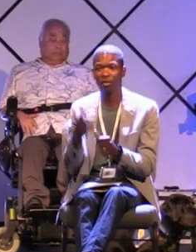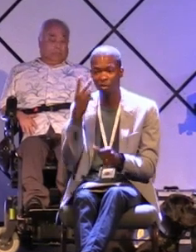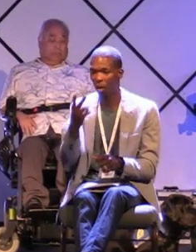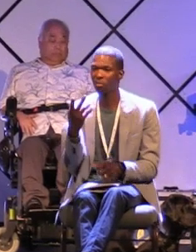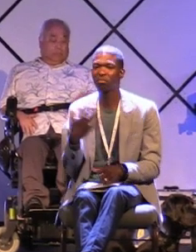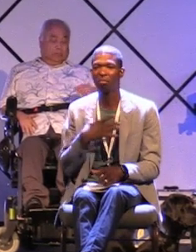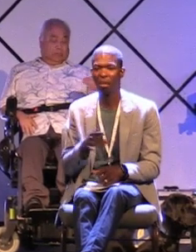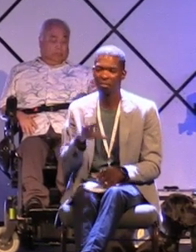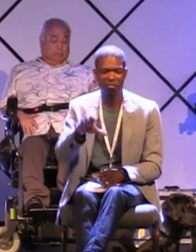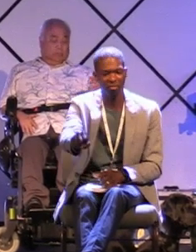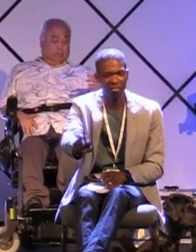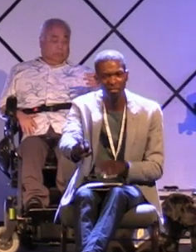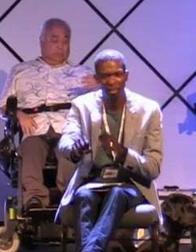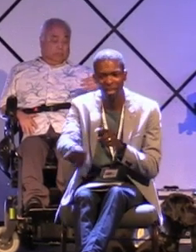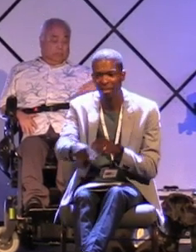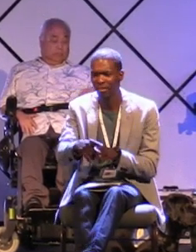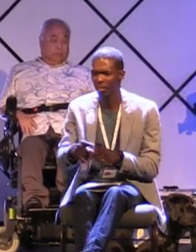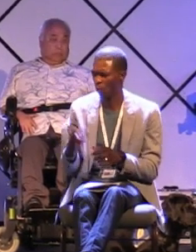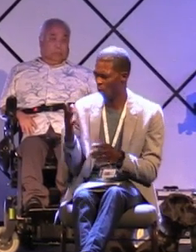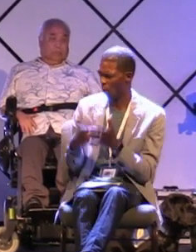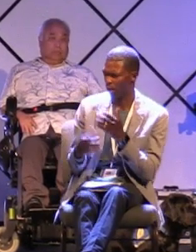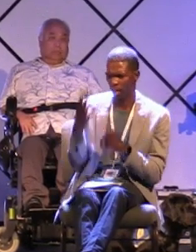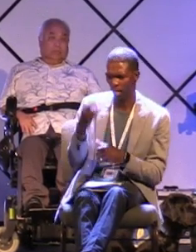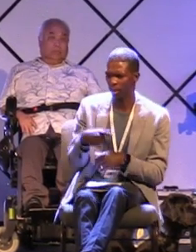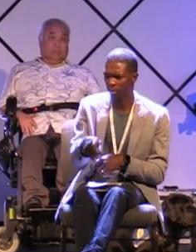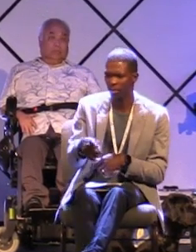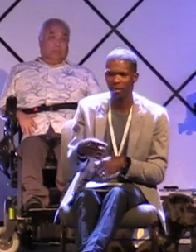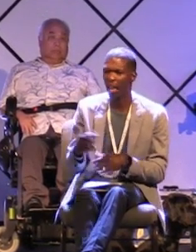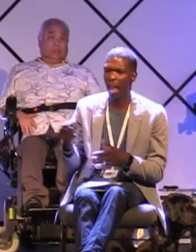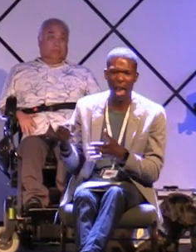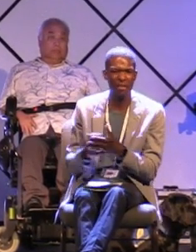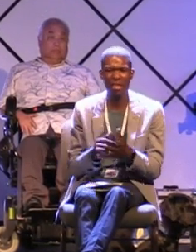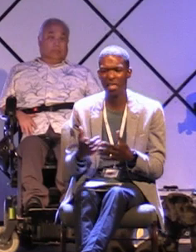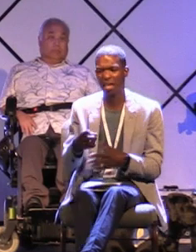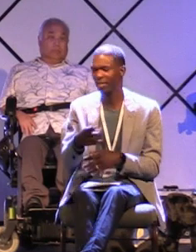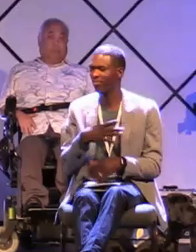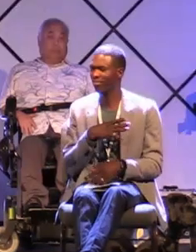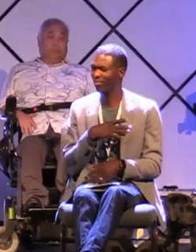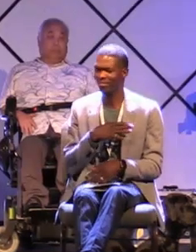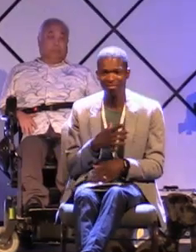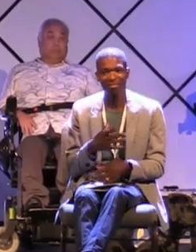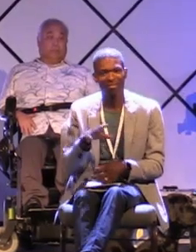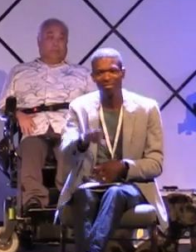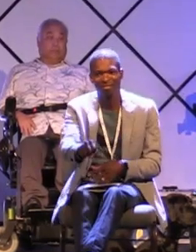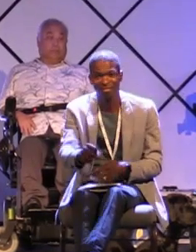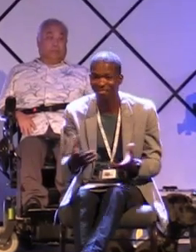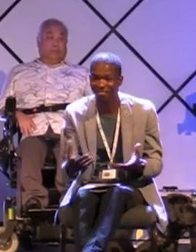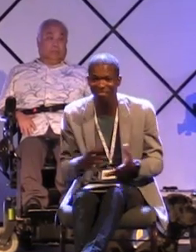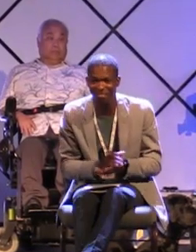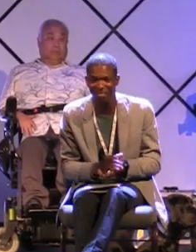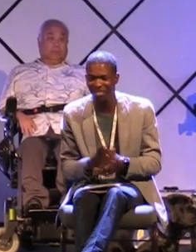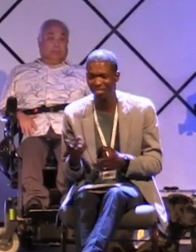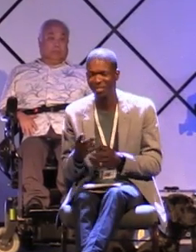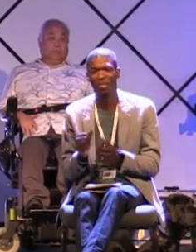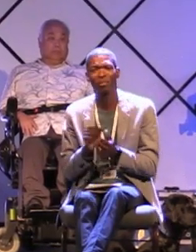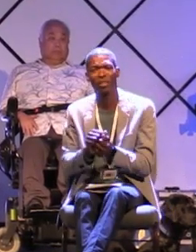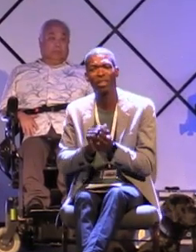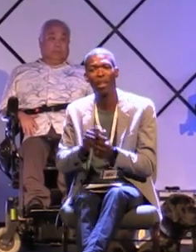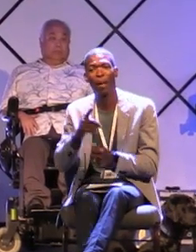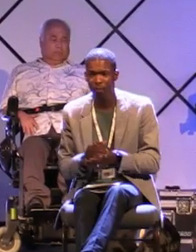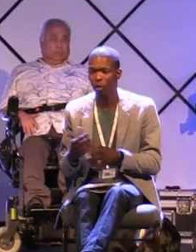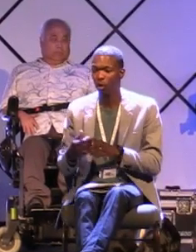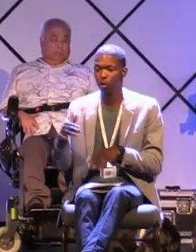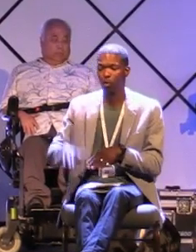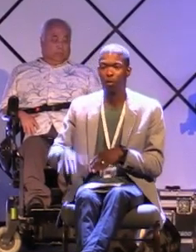about Hibiki, Lee said without hesitation, "Oh, just everything about him." Lee and Hibiki will have fun hanging at the park and attending